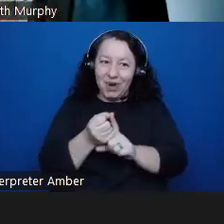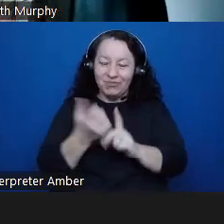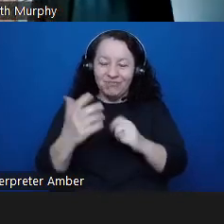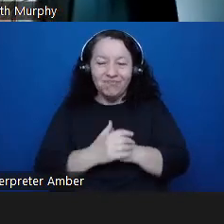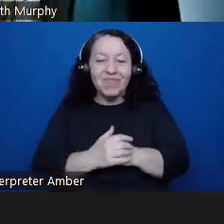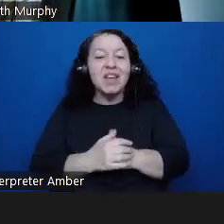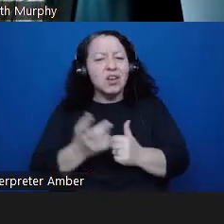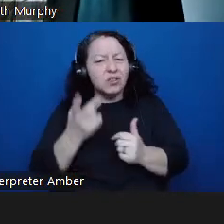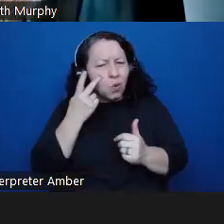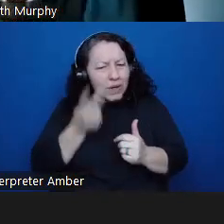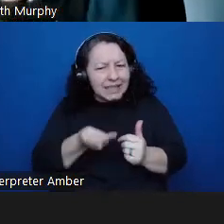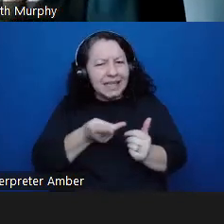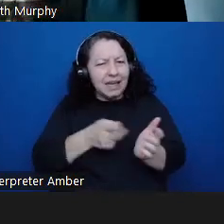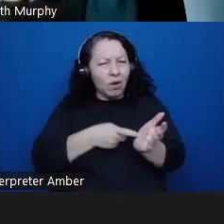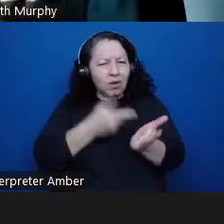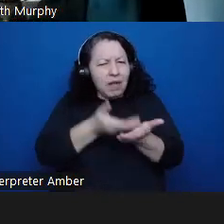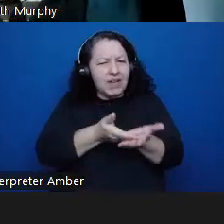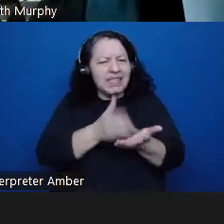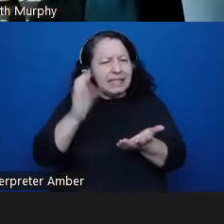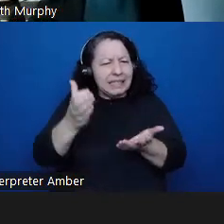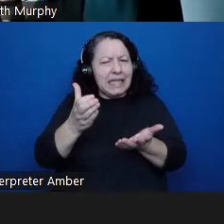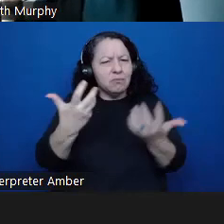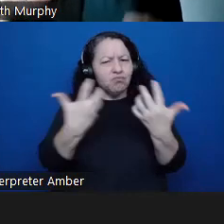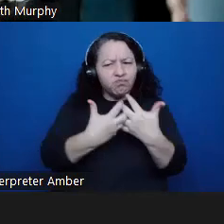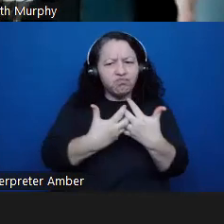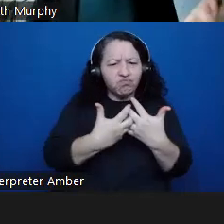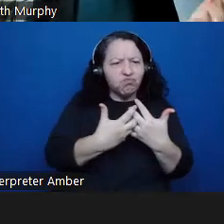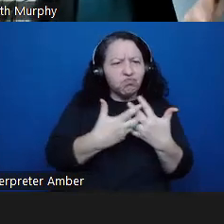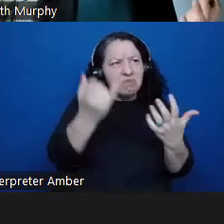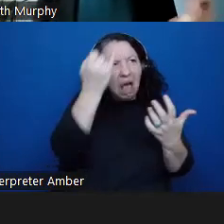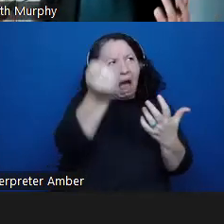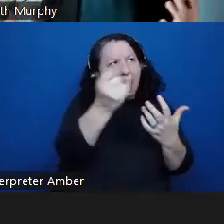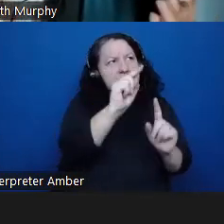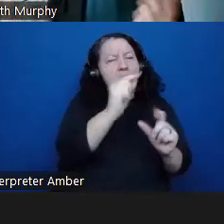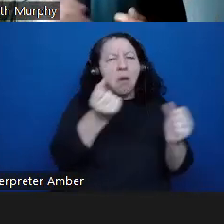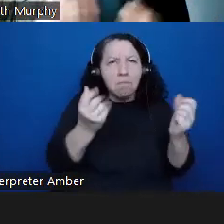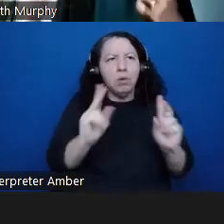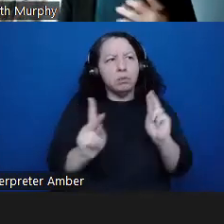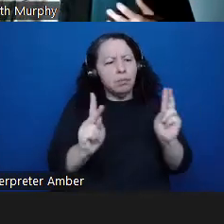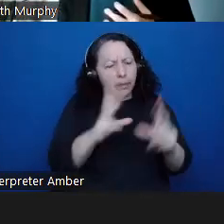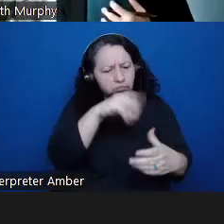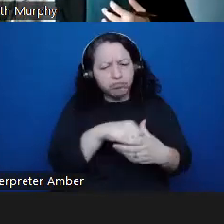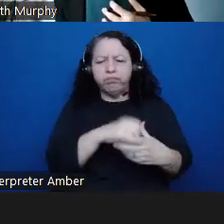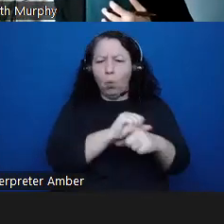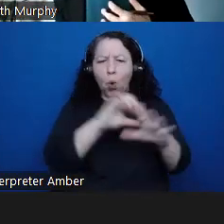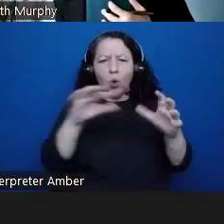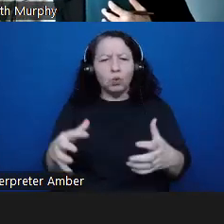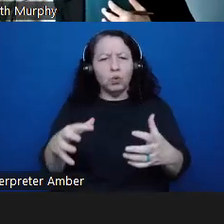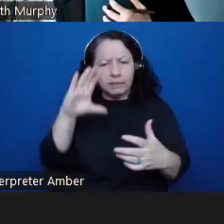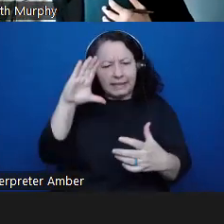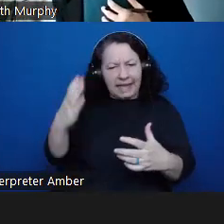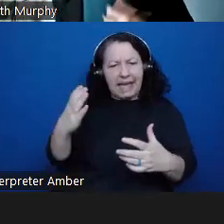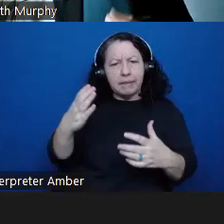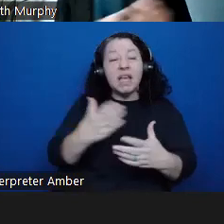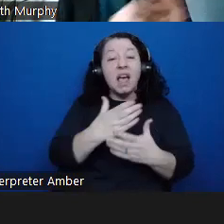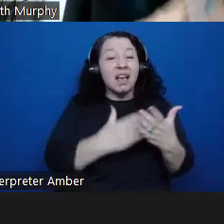seems consistent with the idea of having multiple persons as part of a working group, some of which may have had